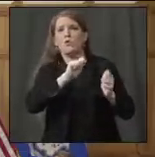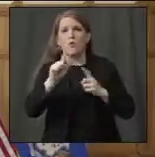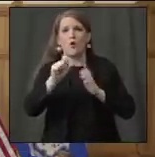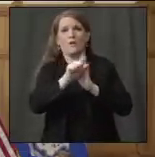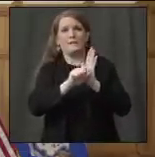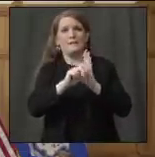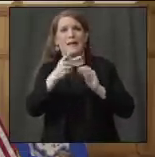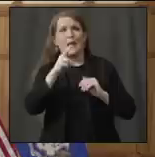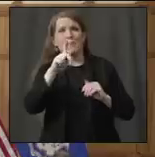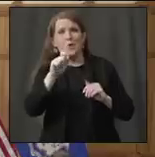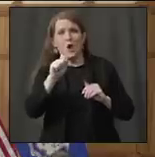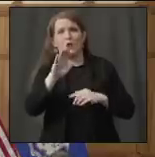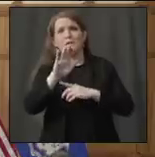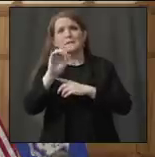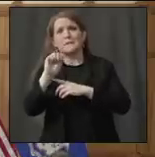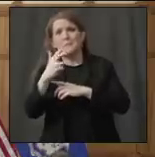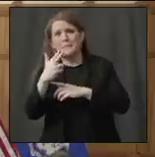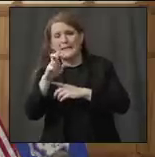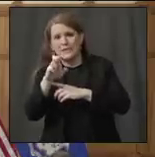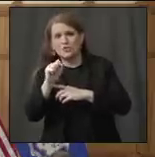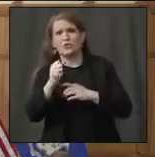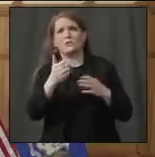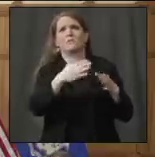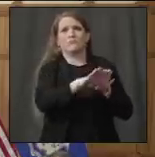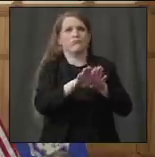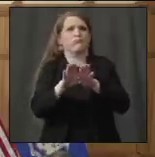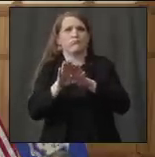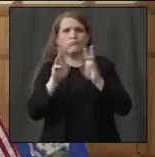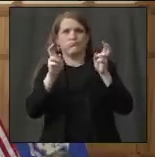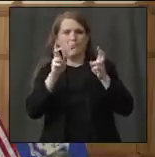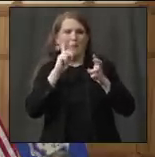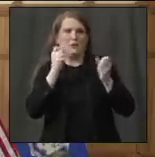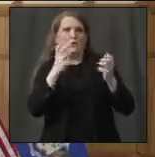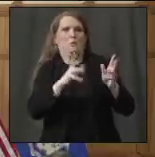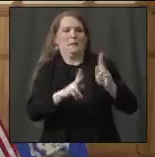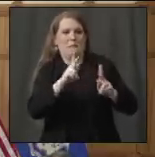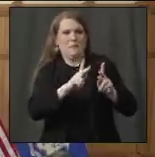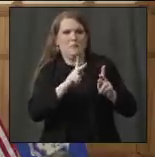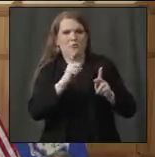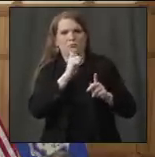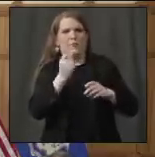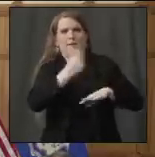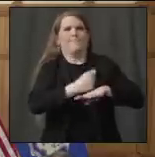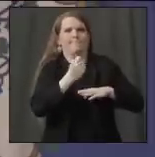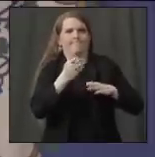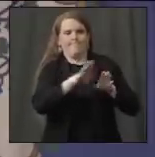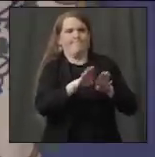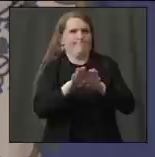get outside, and yet if there's so many people in a park, they might be too close together, I guess.